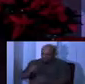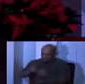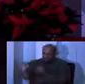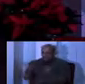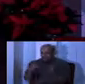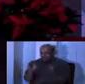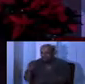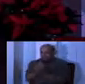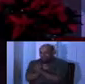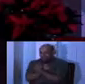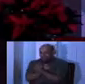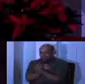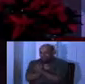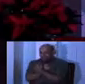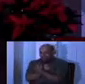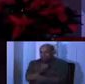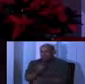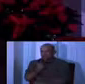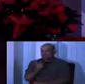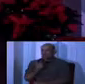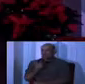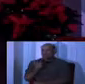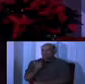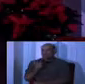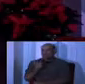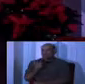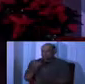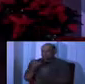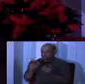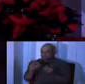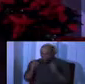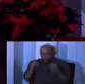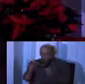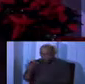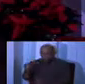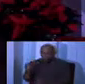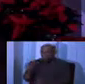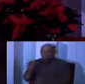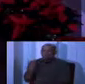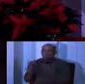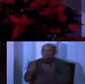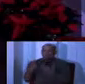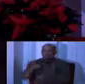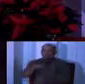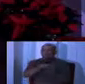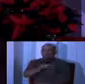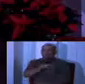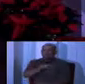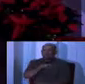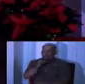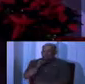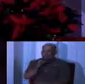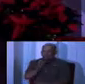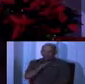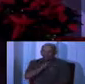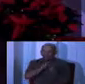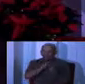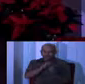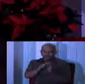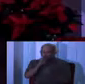love, might no one and might we not be turned